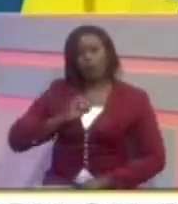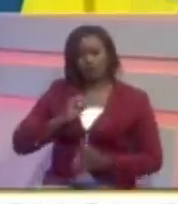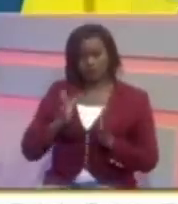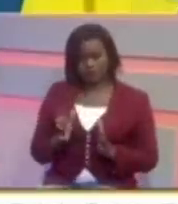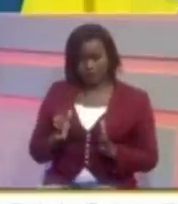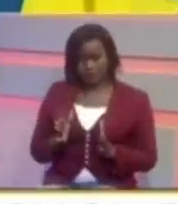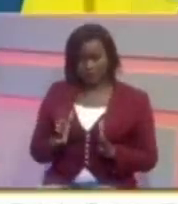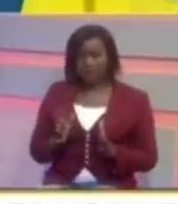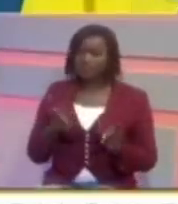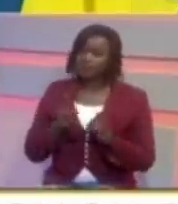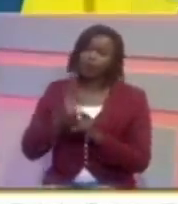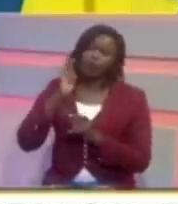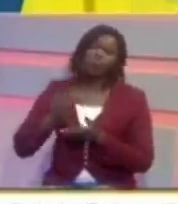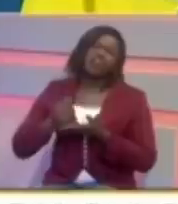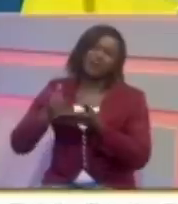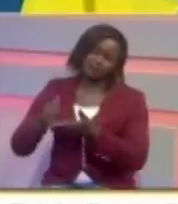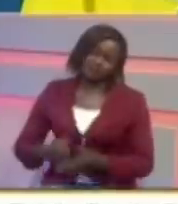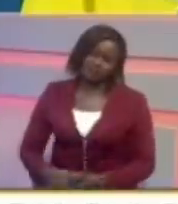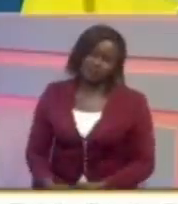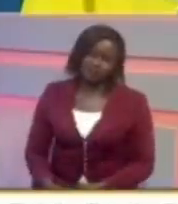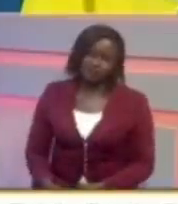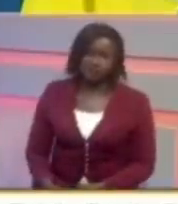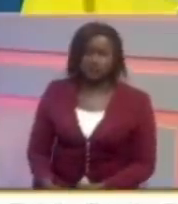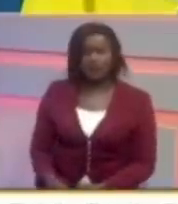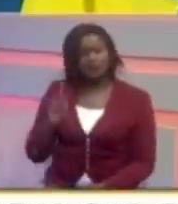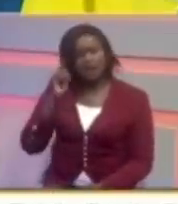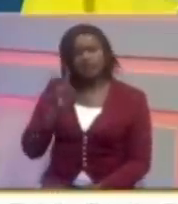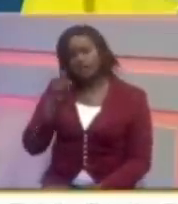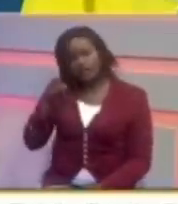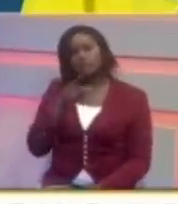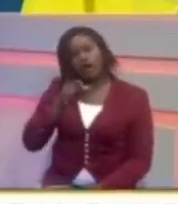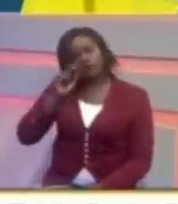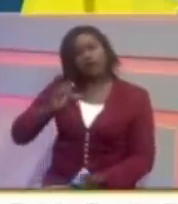Should assist him. I think you should be the one to compensate me for my car, but